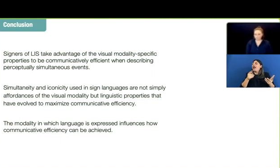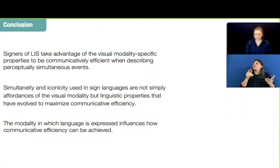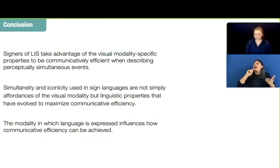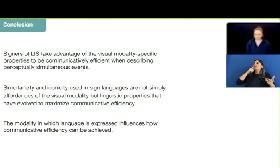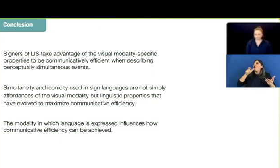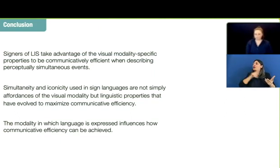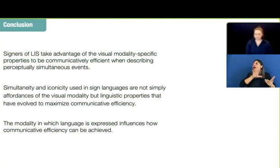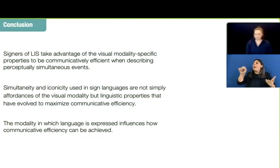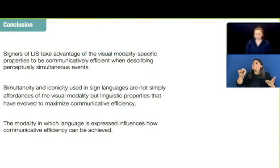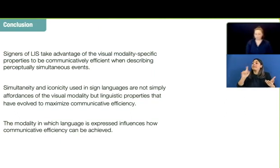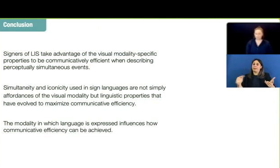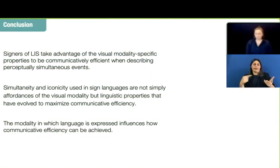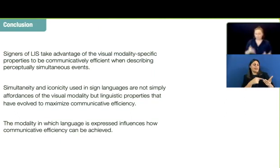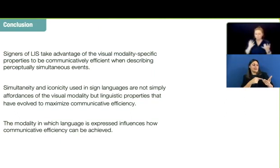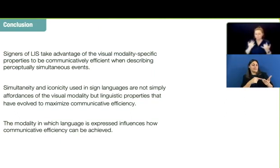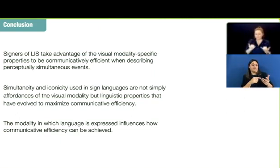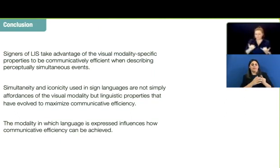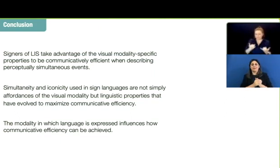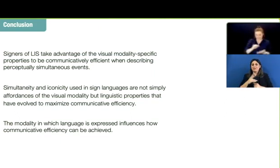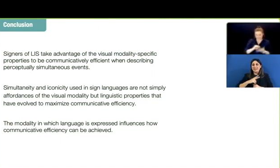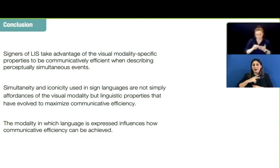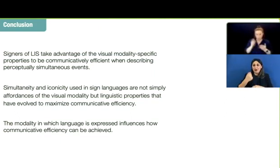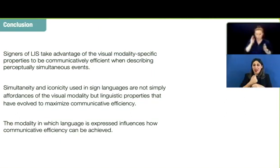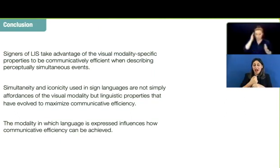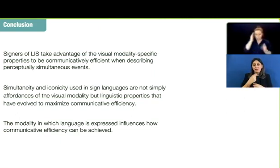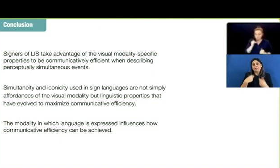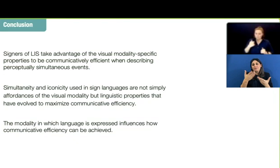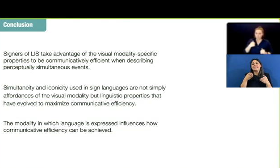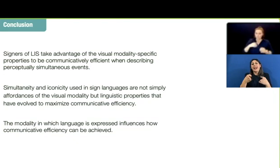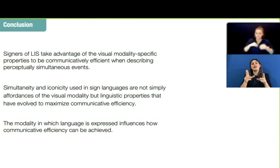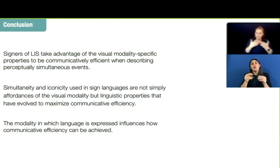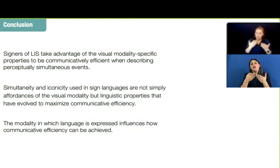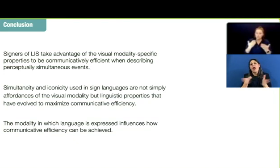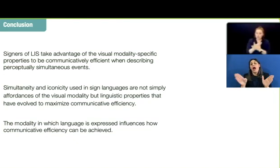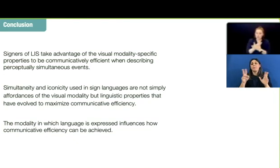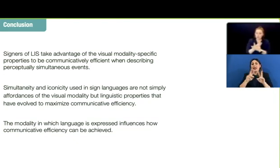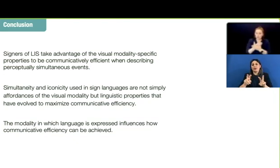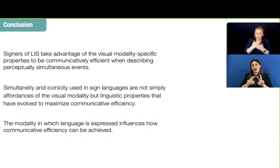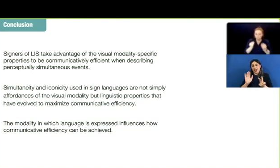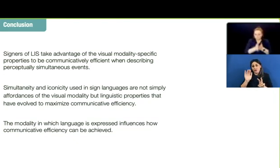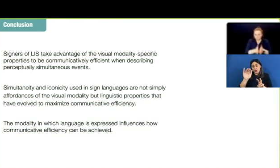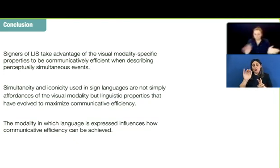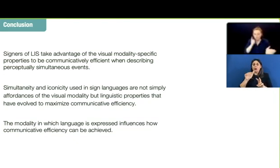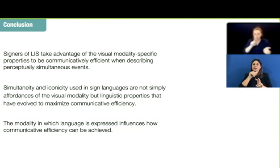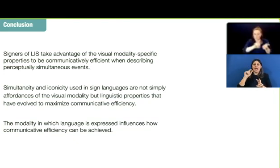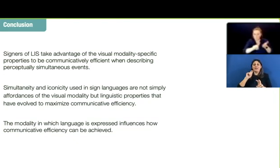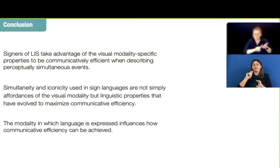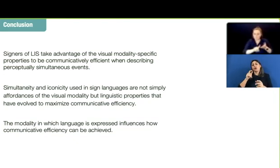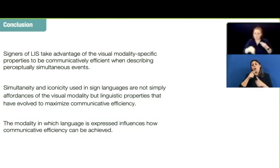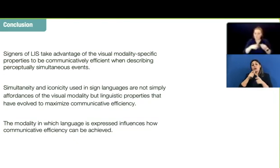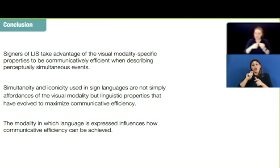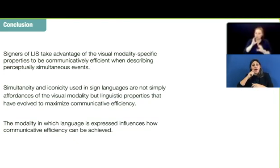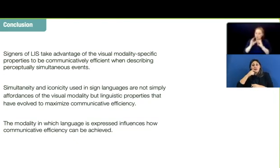And with this dissertation, I hope to have provided a new avenue for future research to explore communicative efficiency through a lens